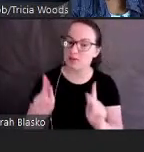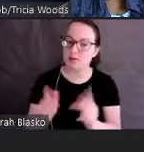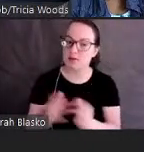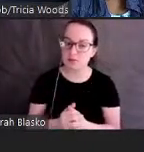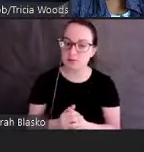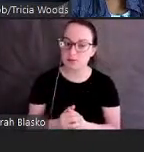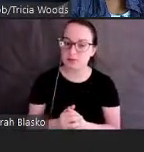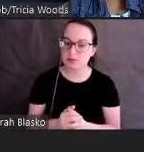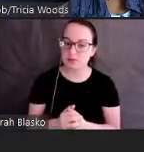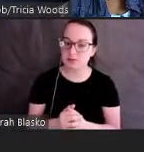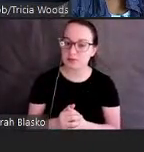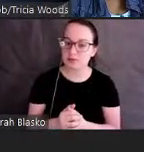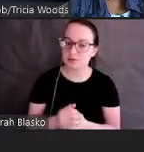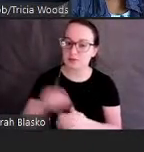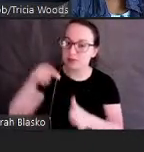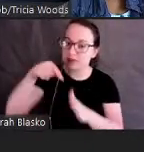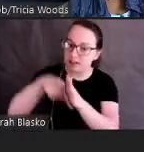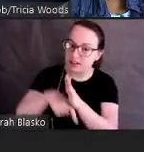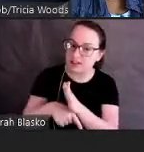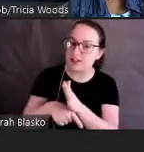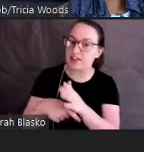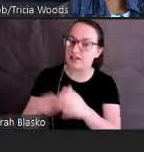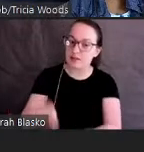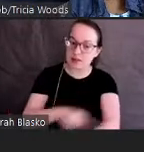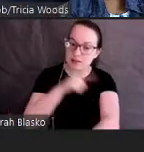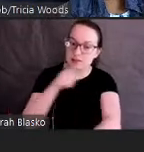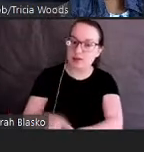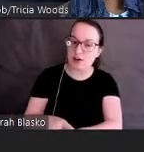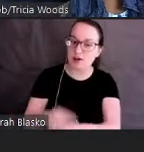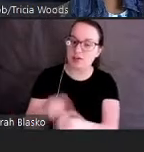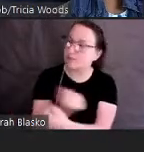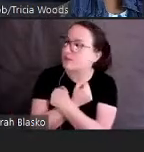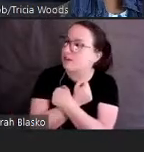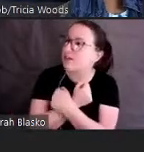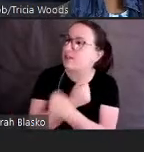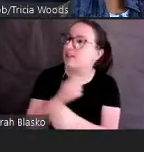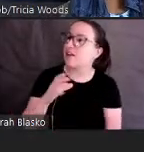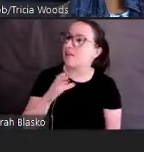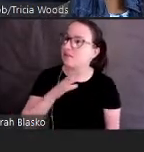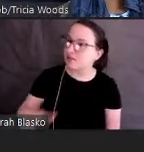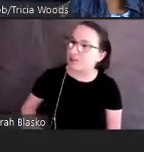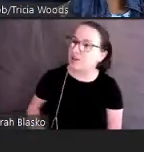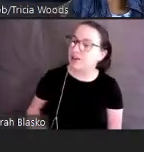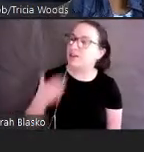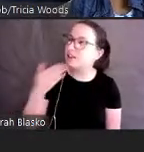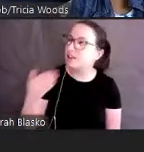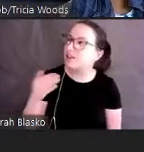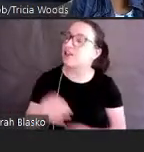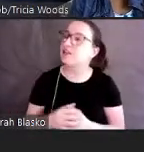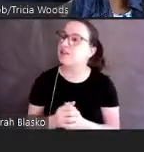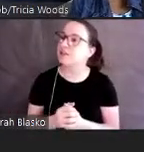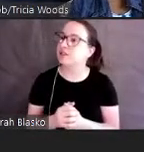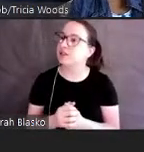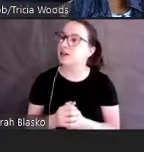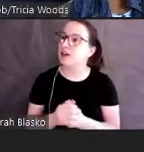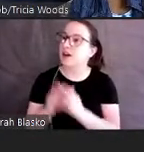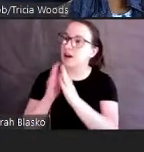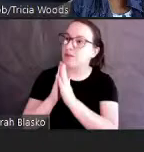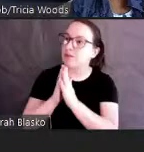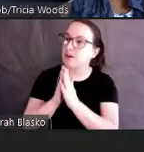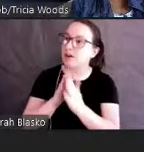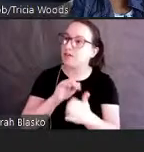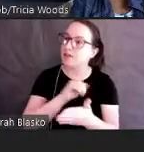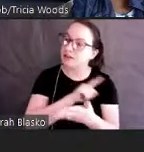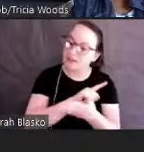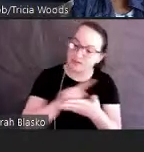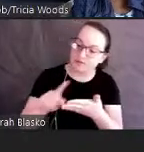long and how deep is the love of Christ. I pray that this can continue and be with us throughout the rest of the week and throughout the rest of our days.